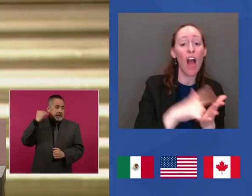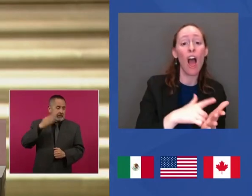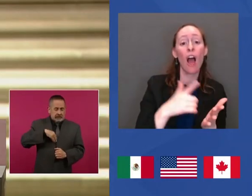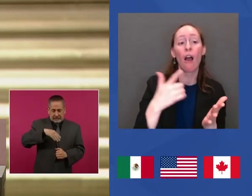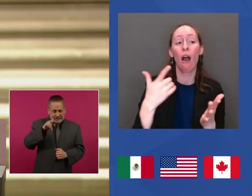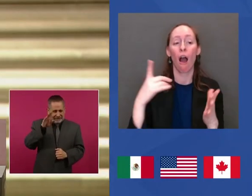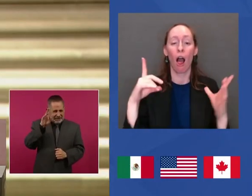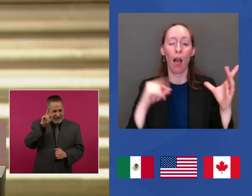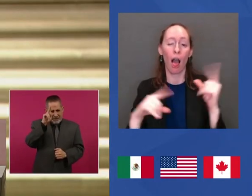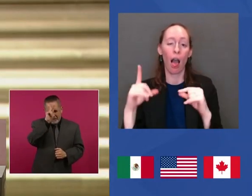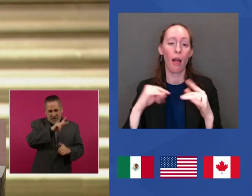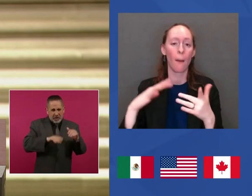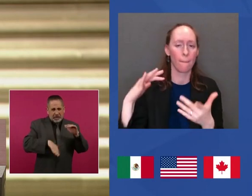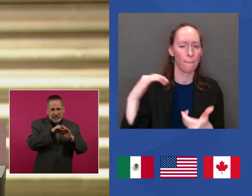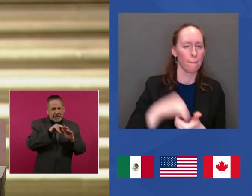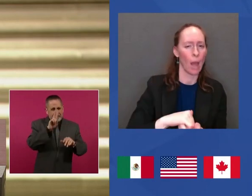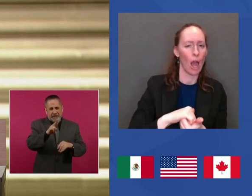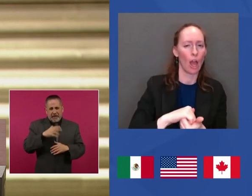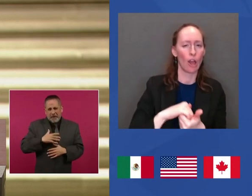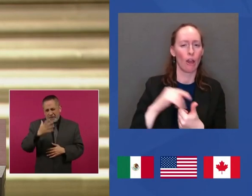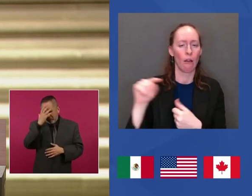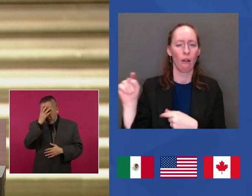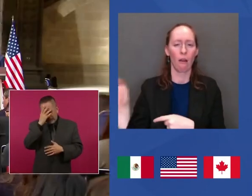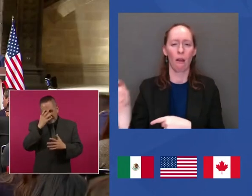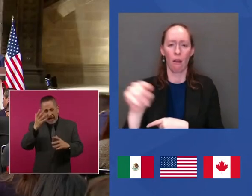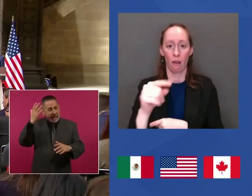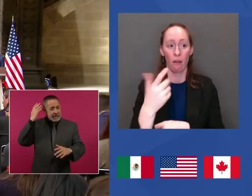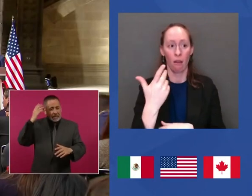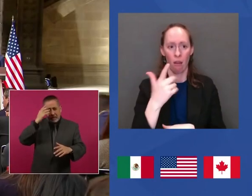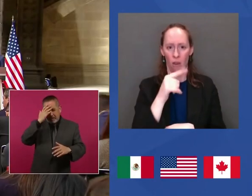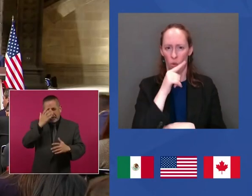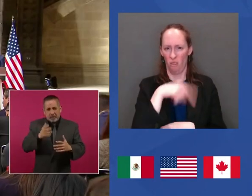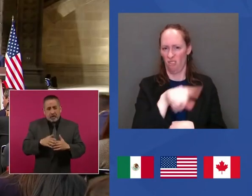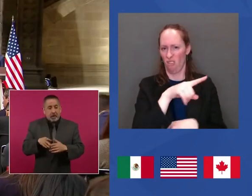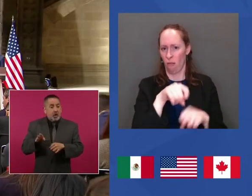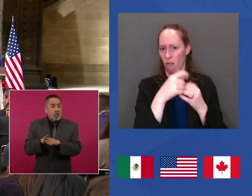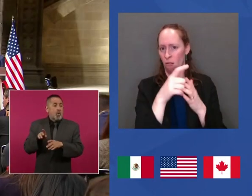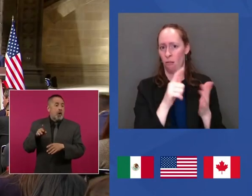Yes, we're even ashamed to mention this,